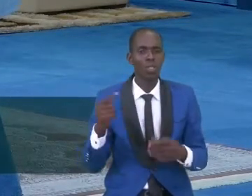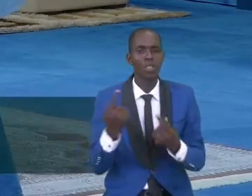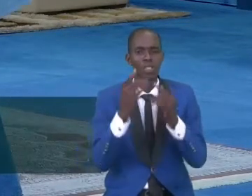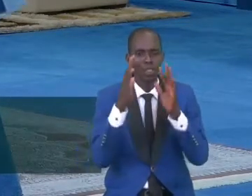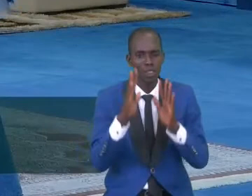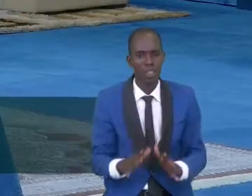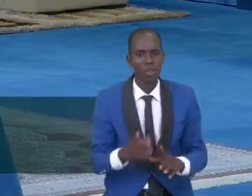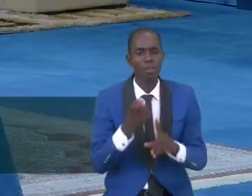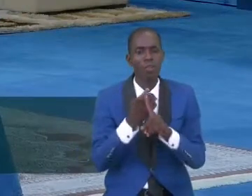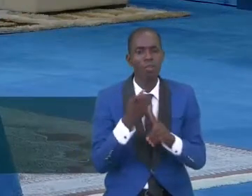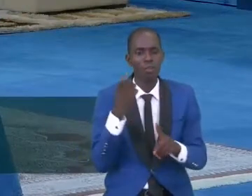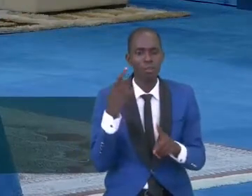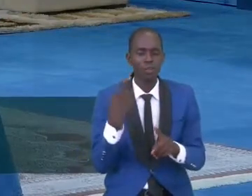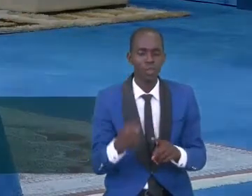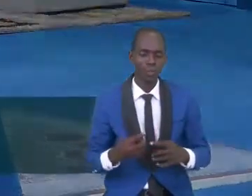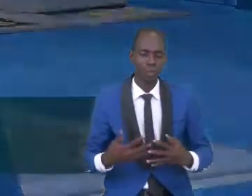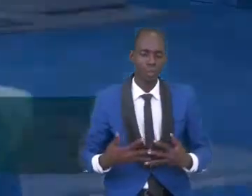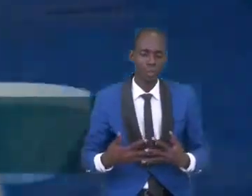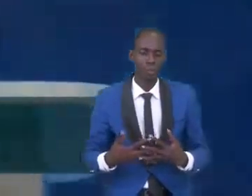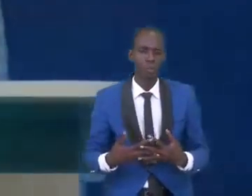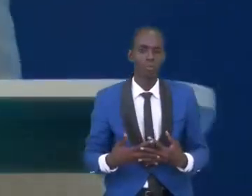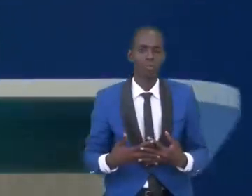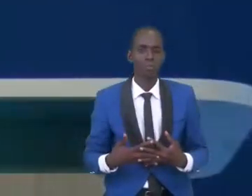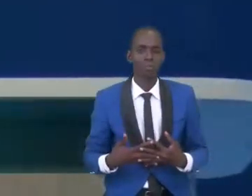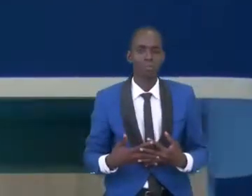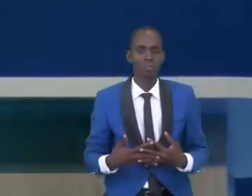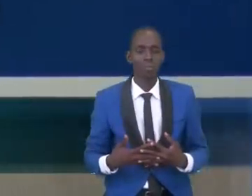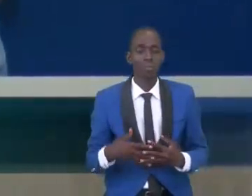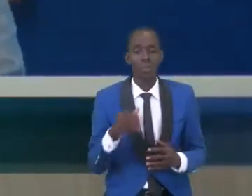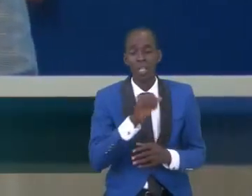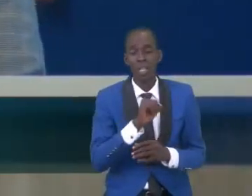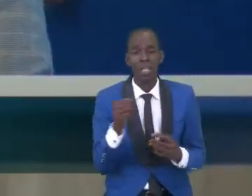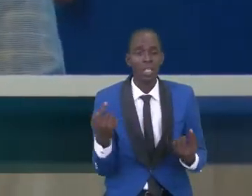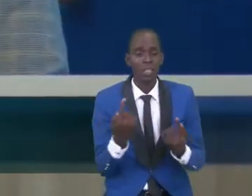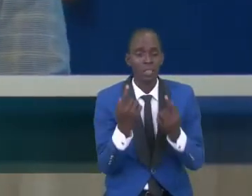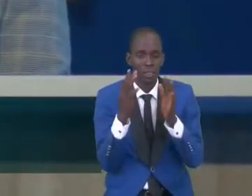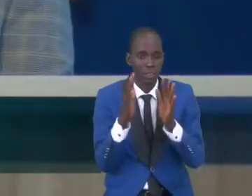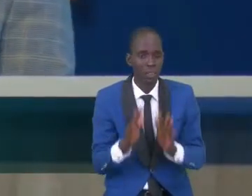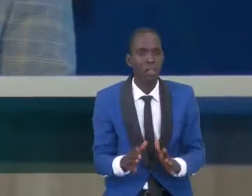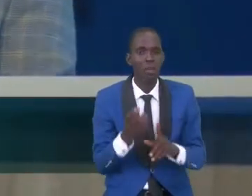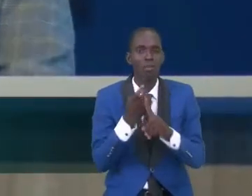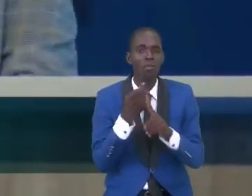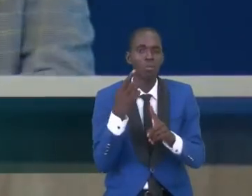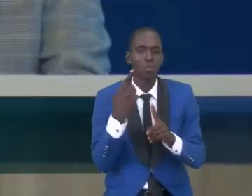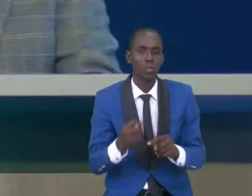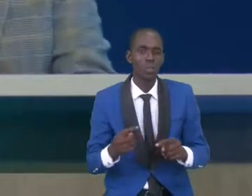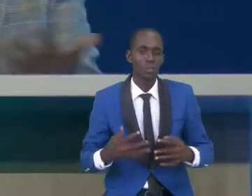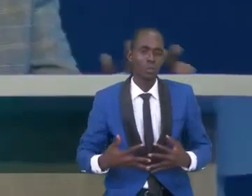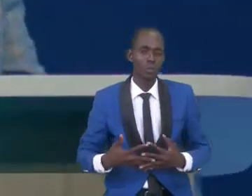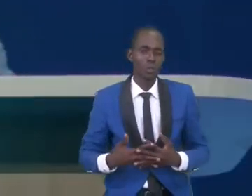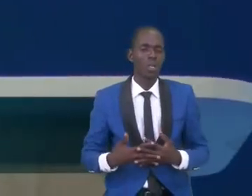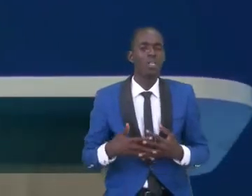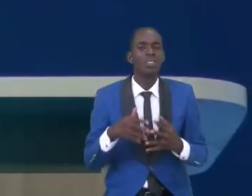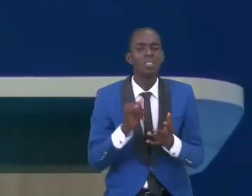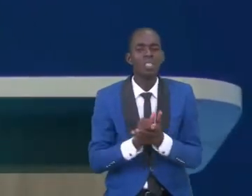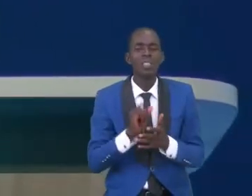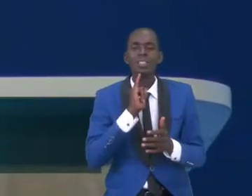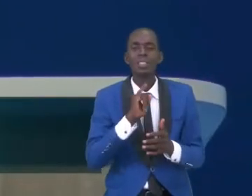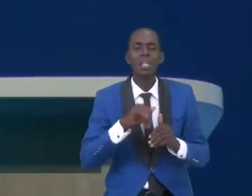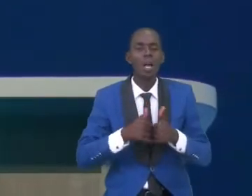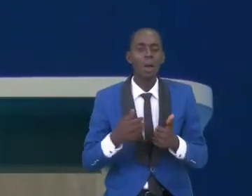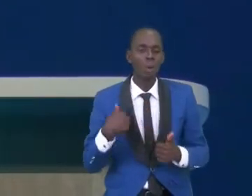transgressor from the womb. A transgressor from the womb. That's how we